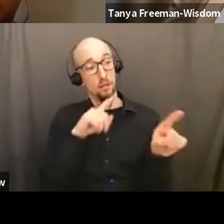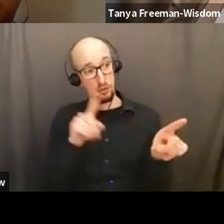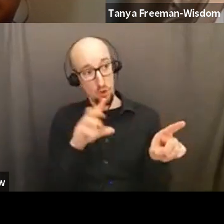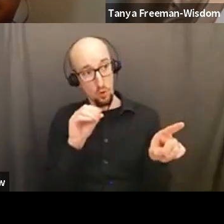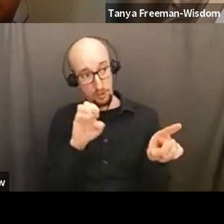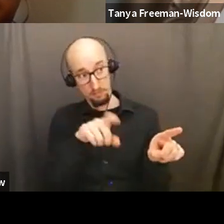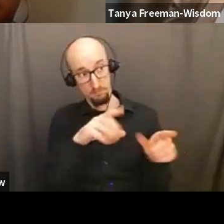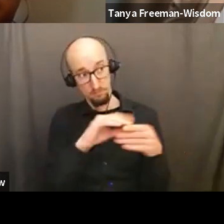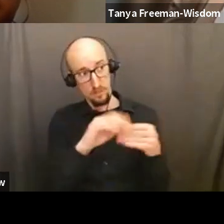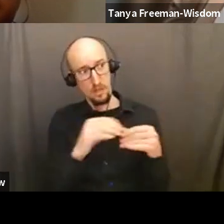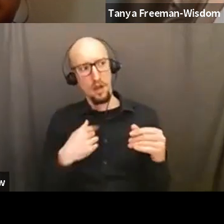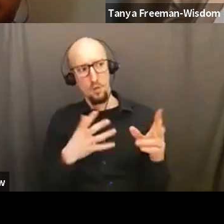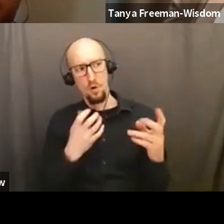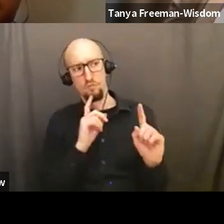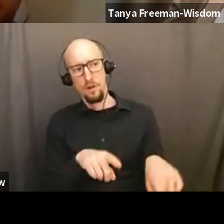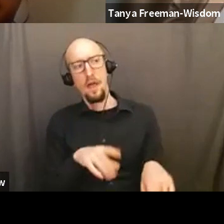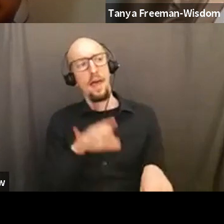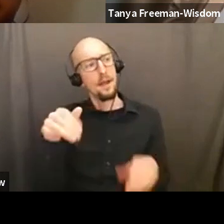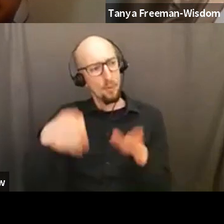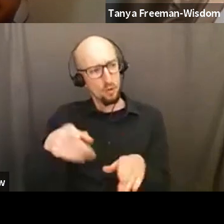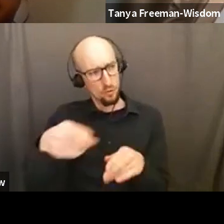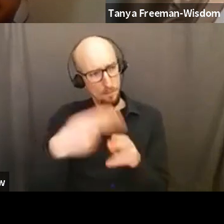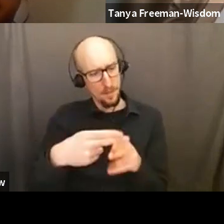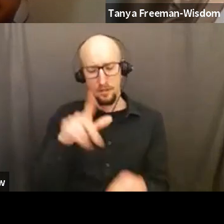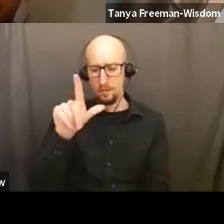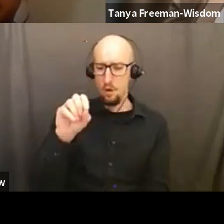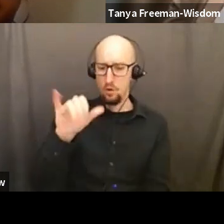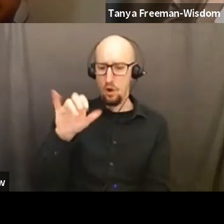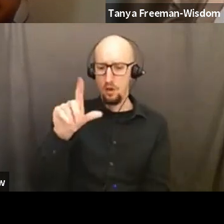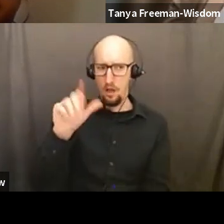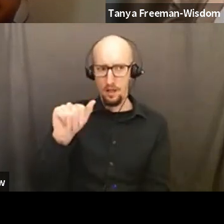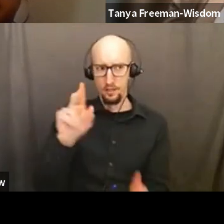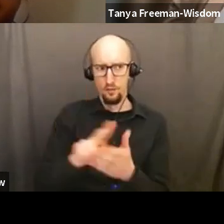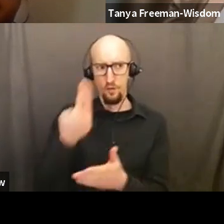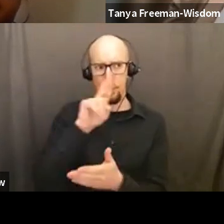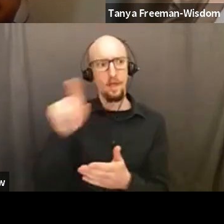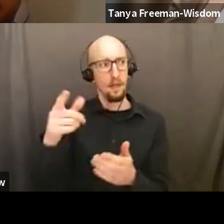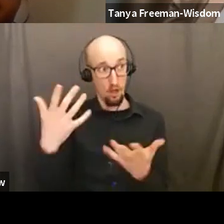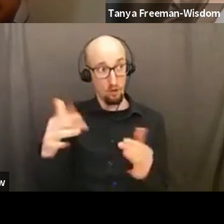think that person you're mentioning at Loyola has reached out to us.